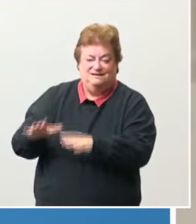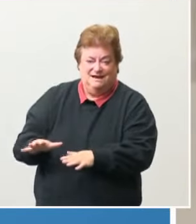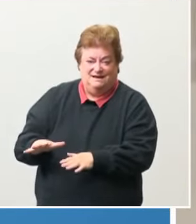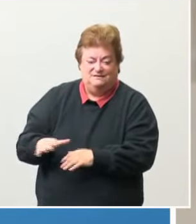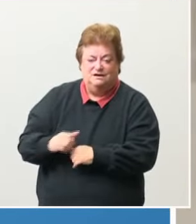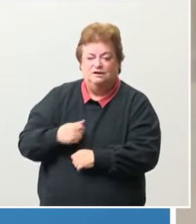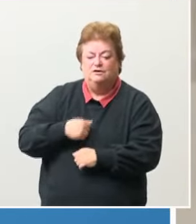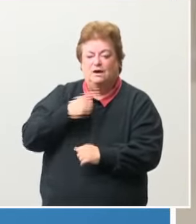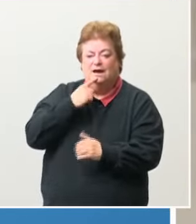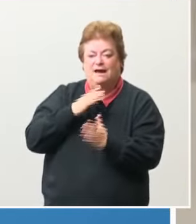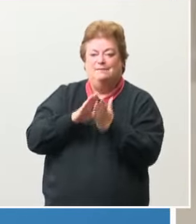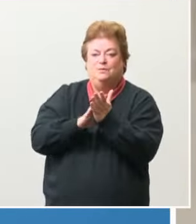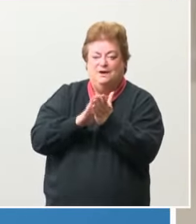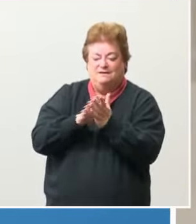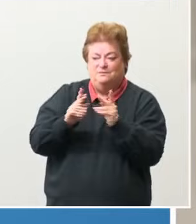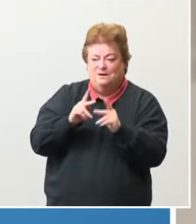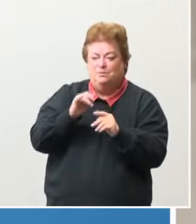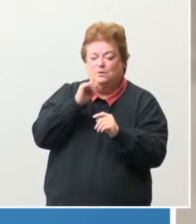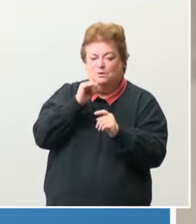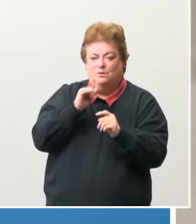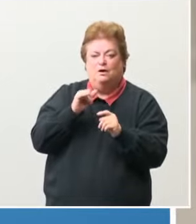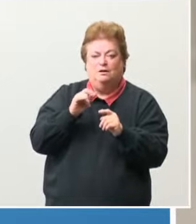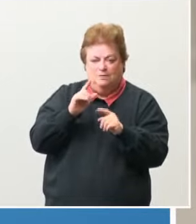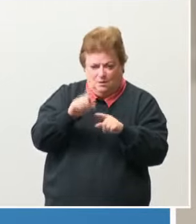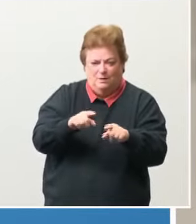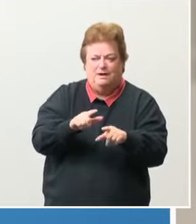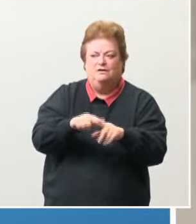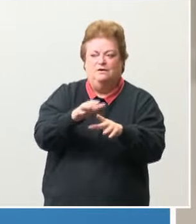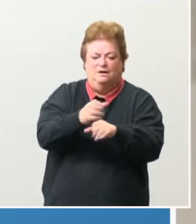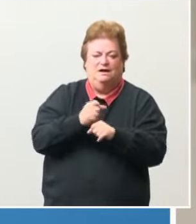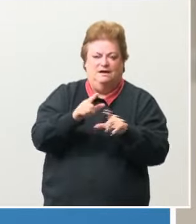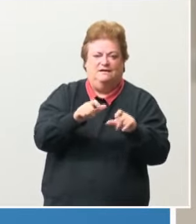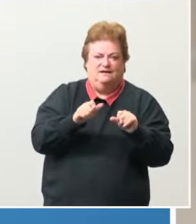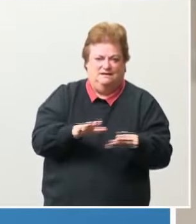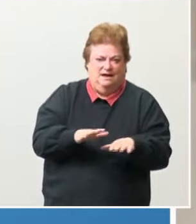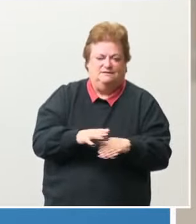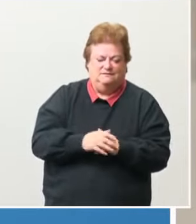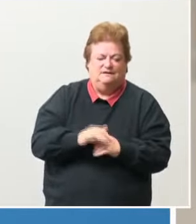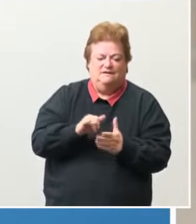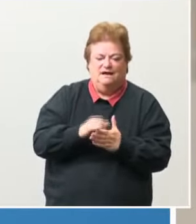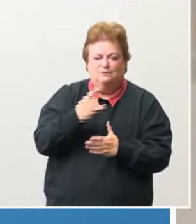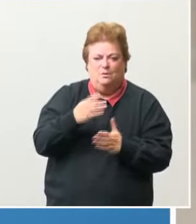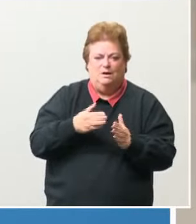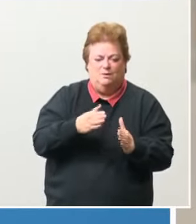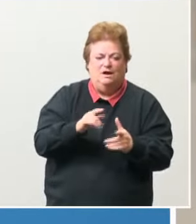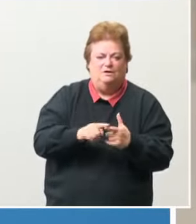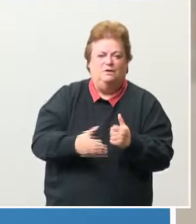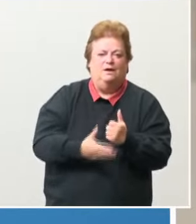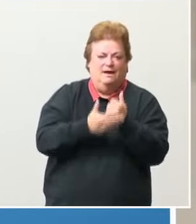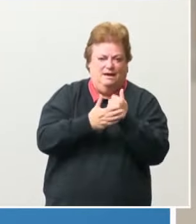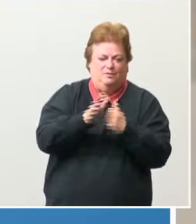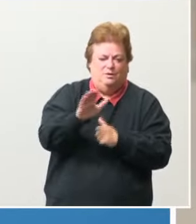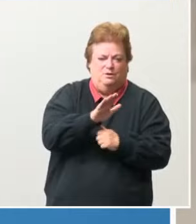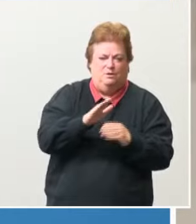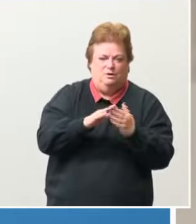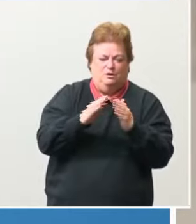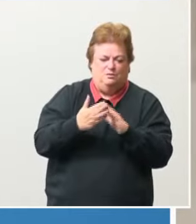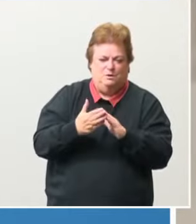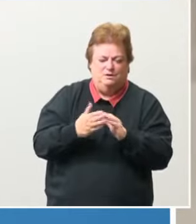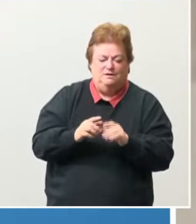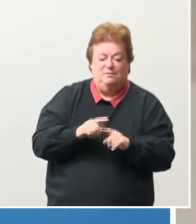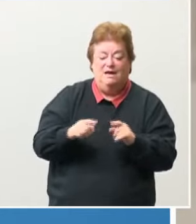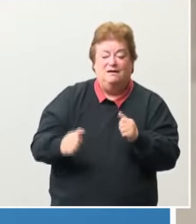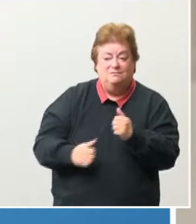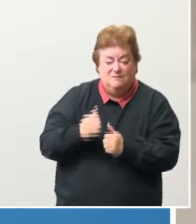I praise people that are going in and getting testing done. That's one of the other ways they can help the community. But the